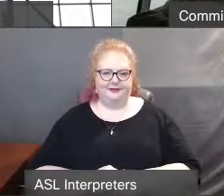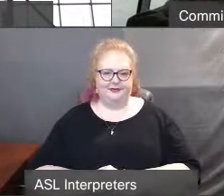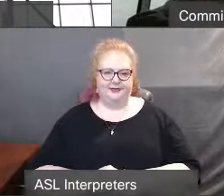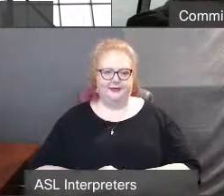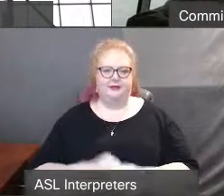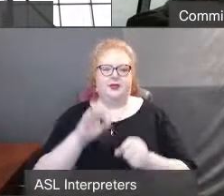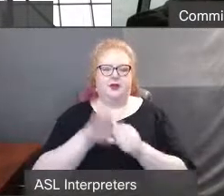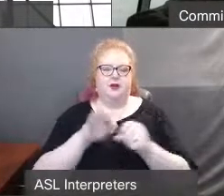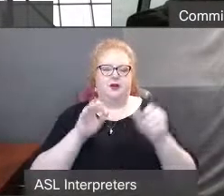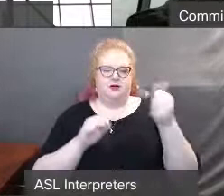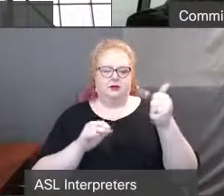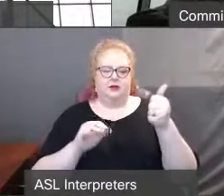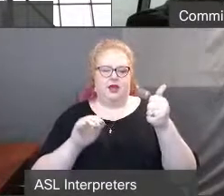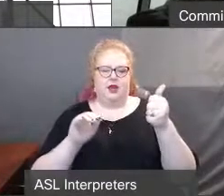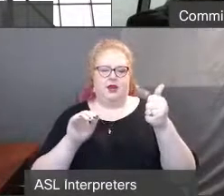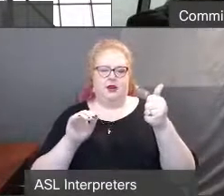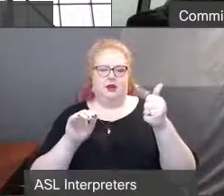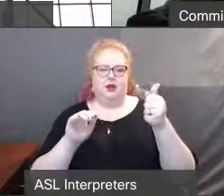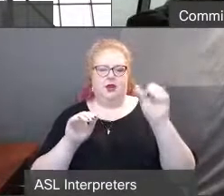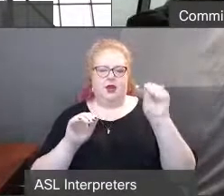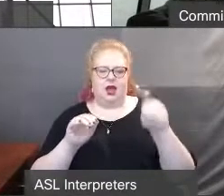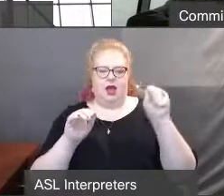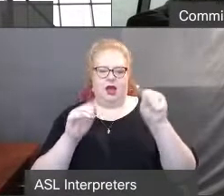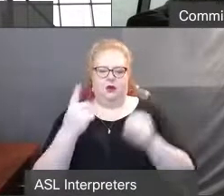The vote is 10-1, motion passes.